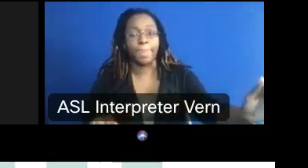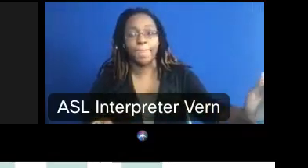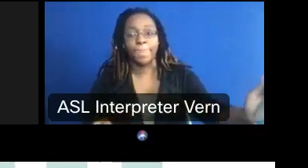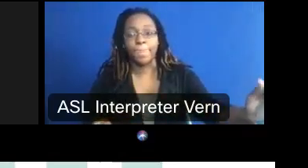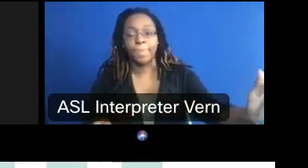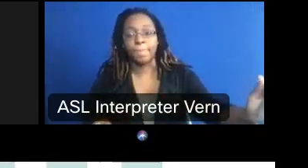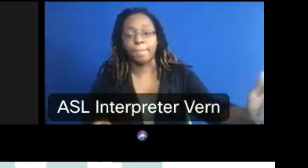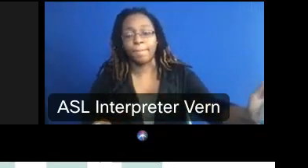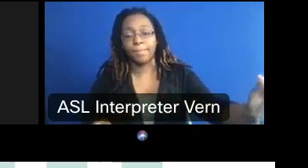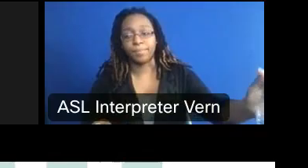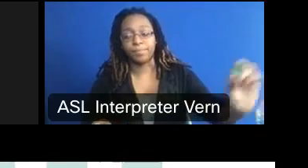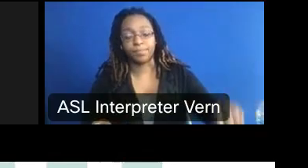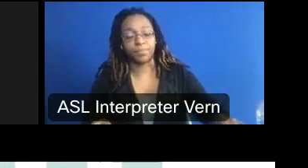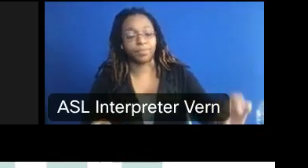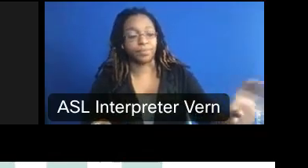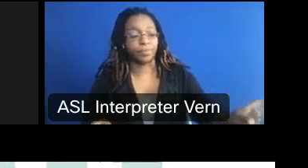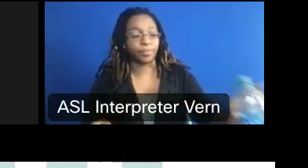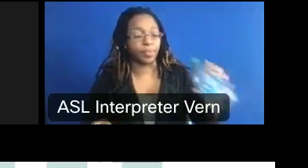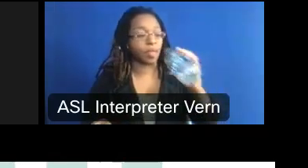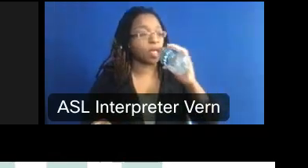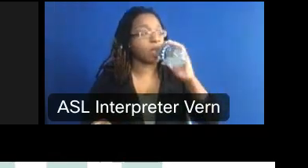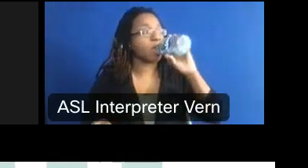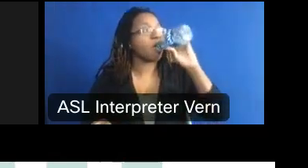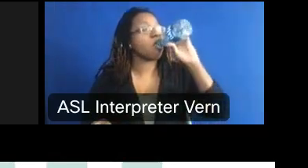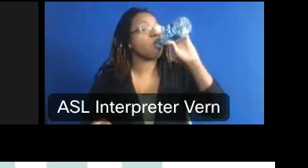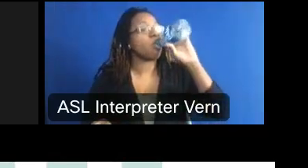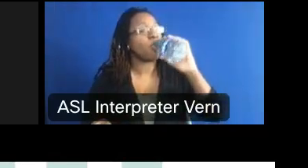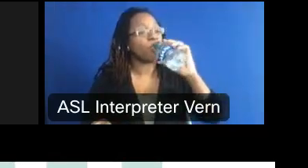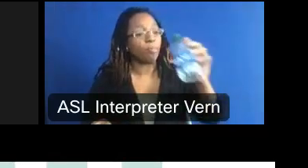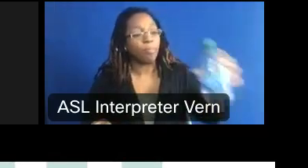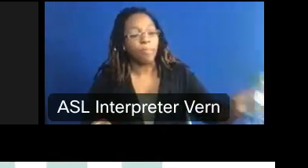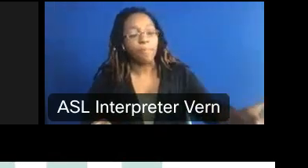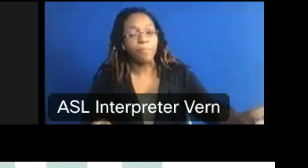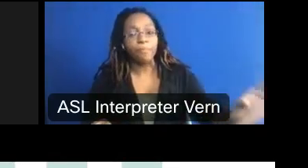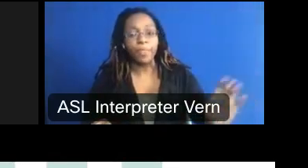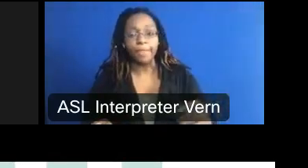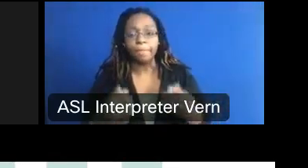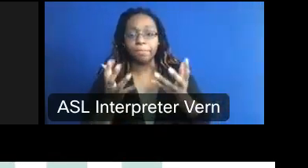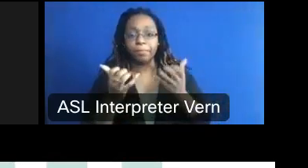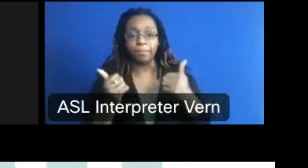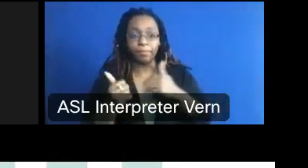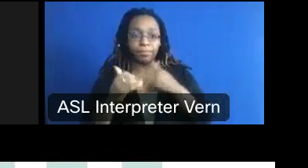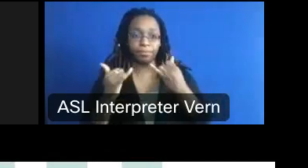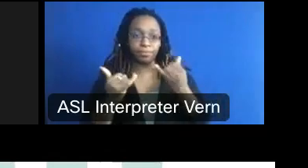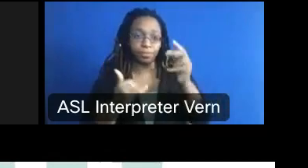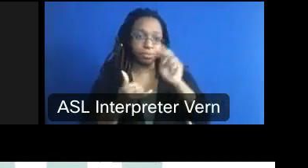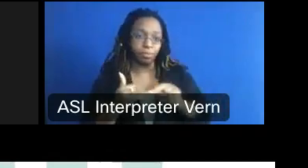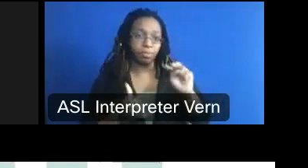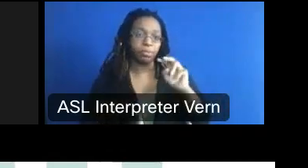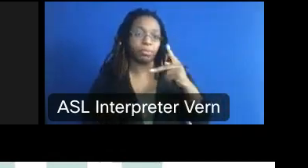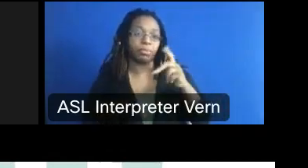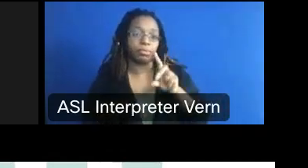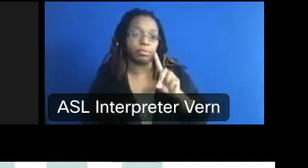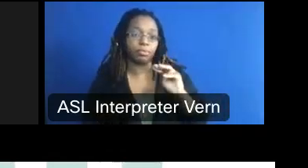So I want us to look at this pod mapping template.